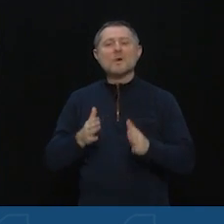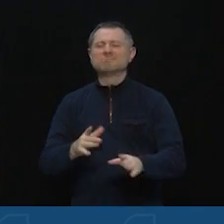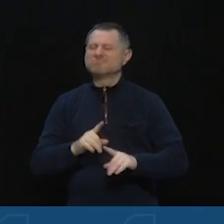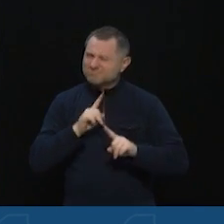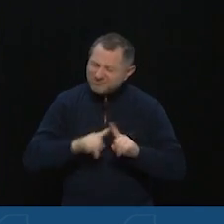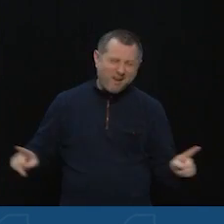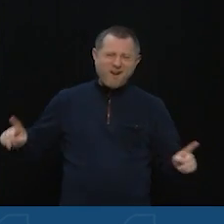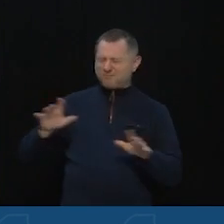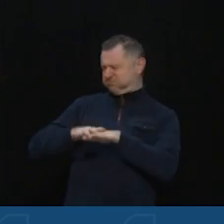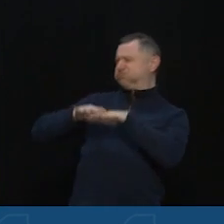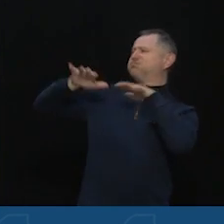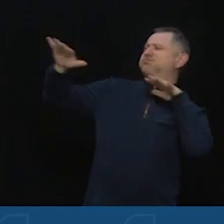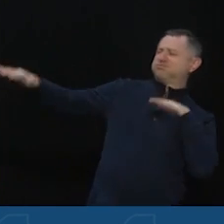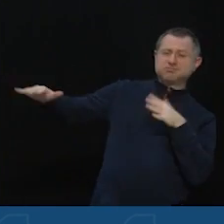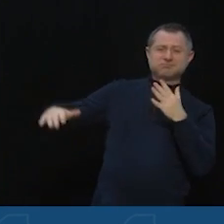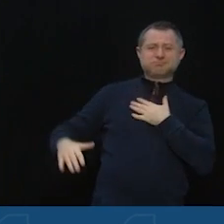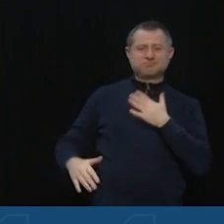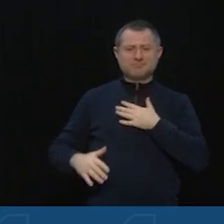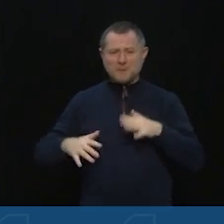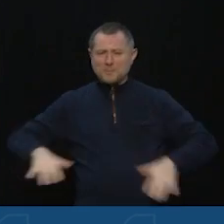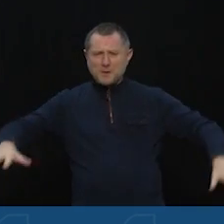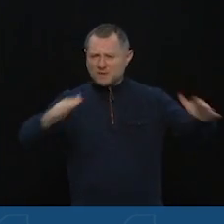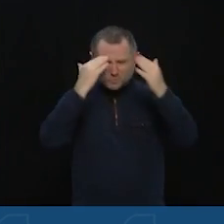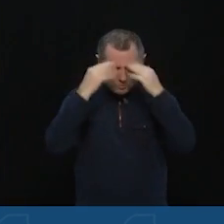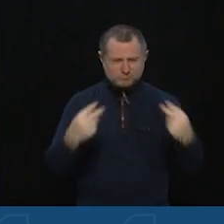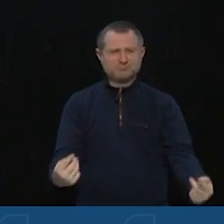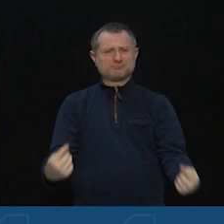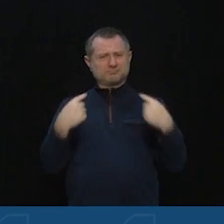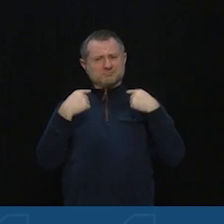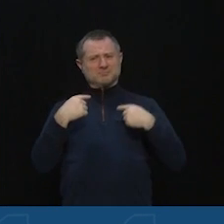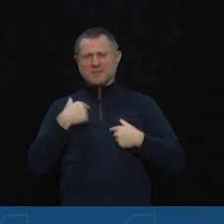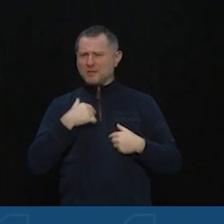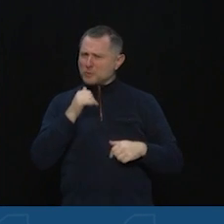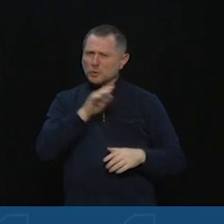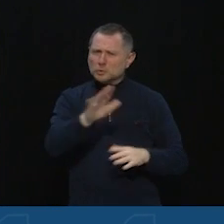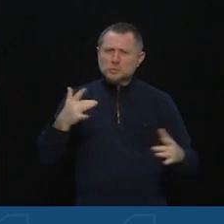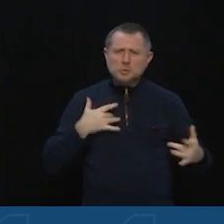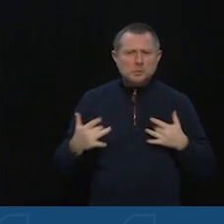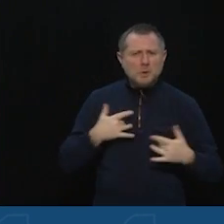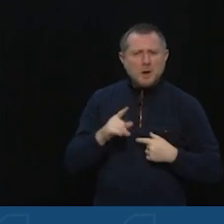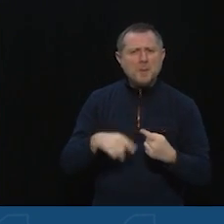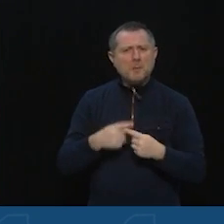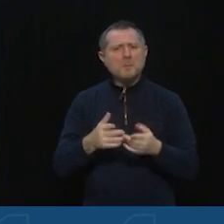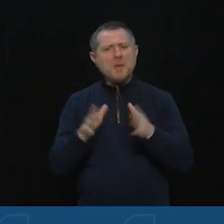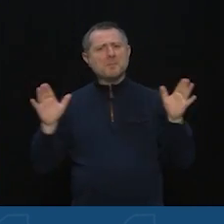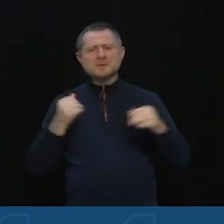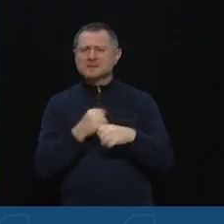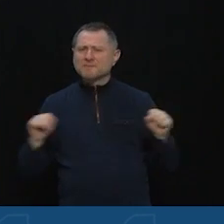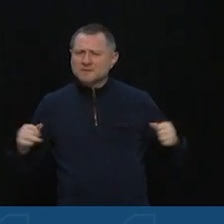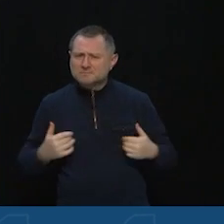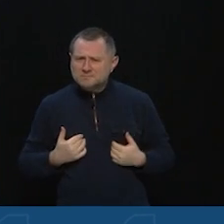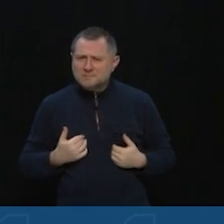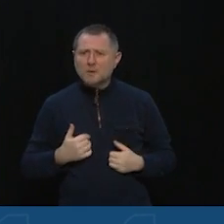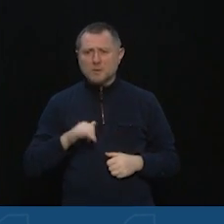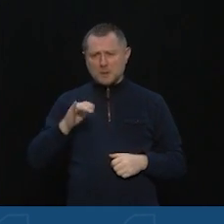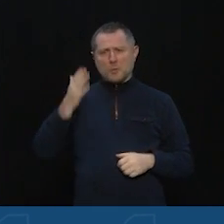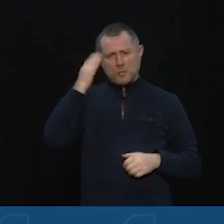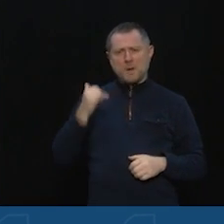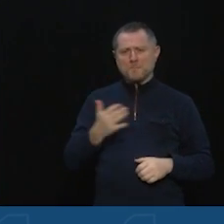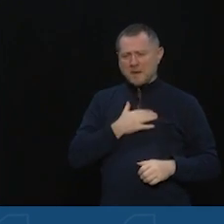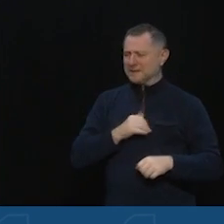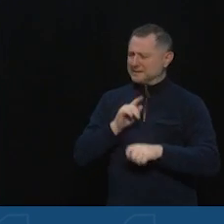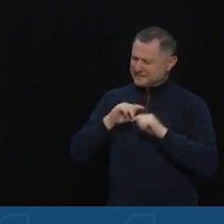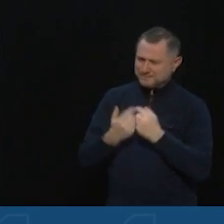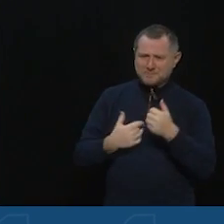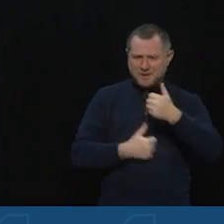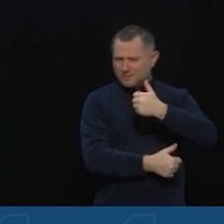The public is aware that I share their concerns about public safety, and that's why we're working with my team and working with the